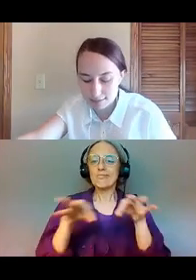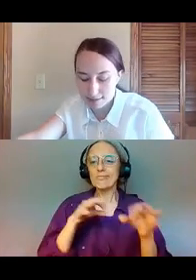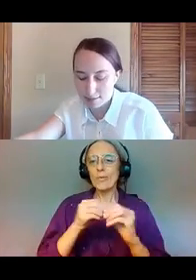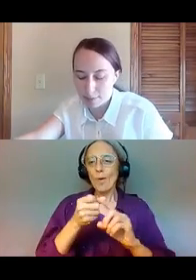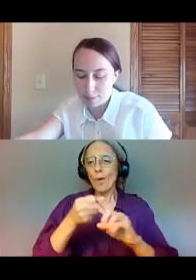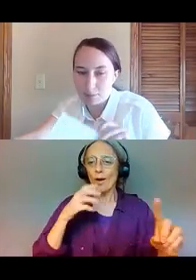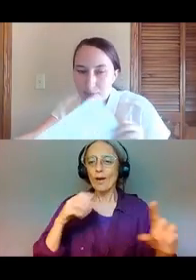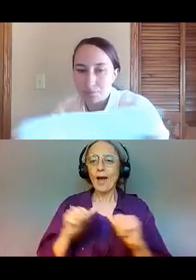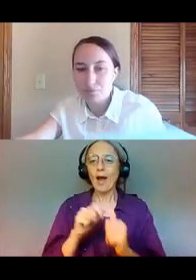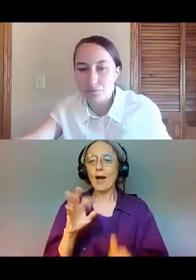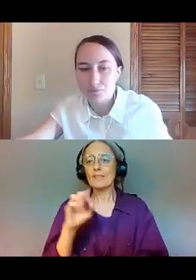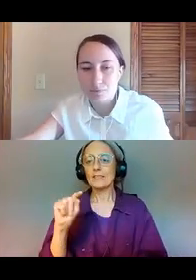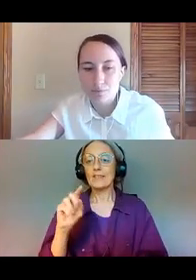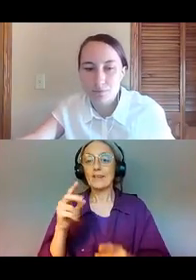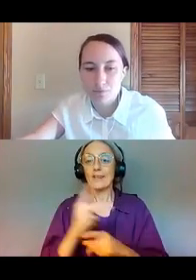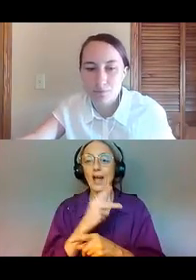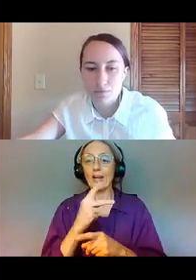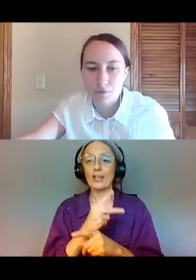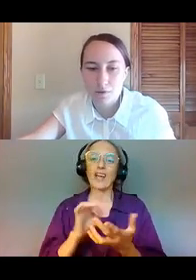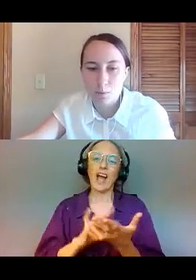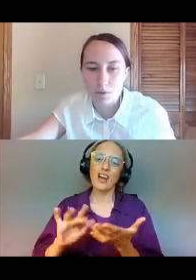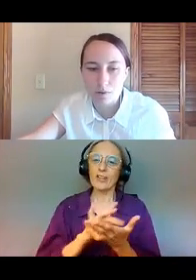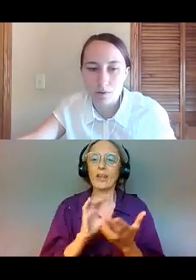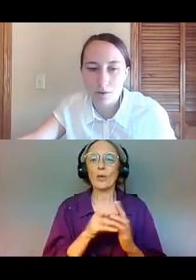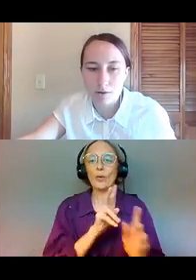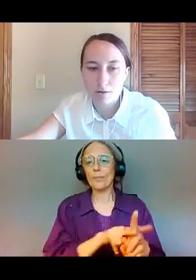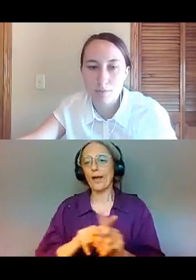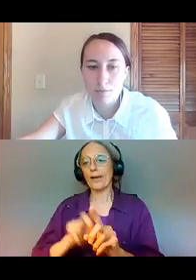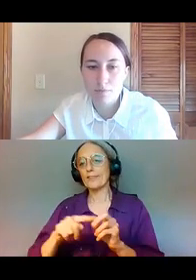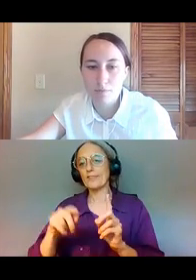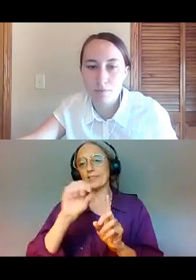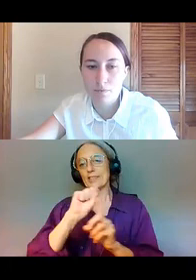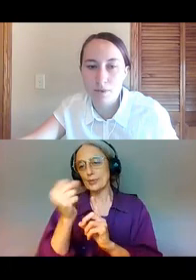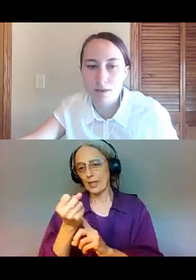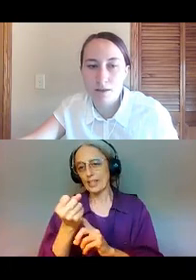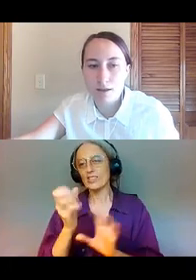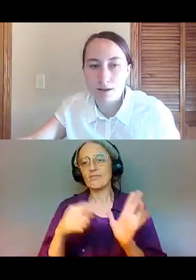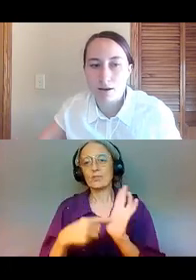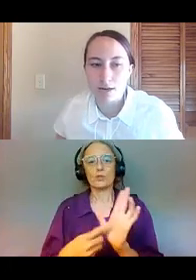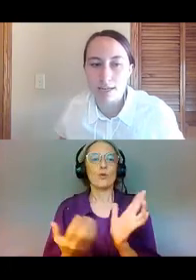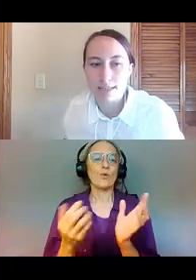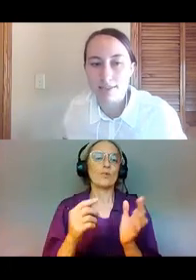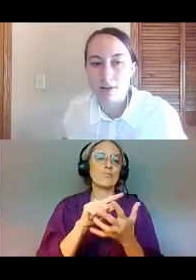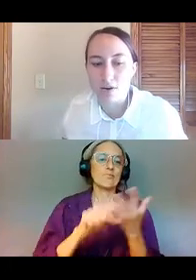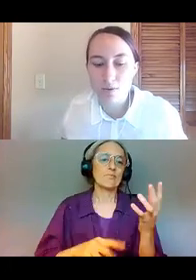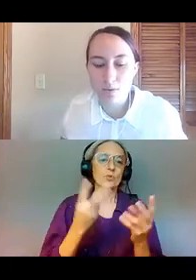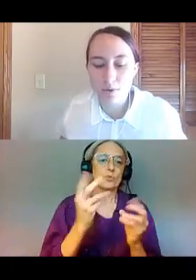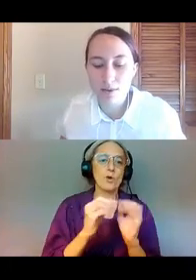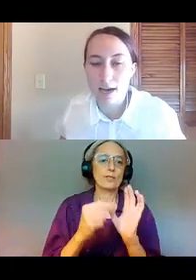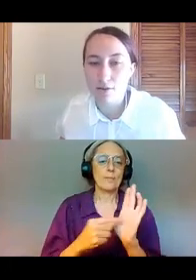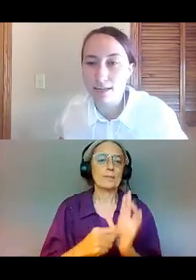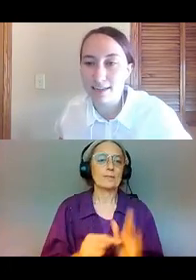contexts. This here. All right, so I already